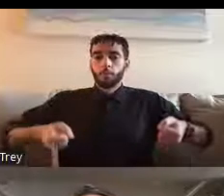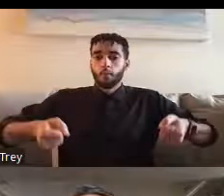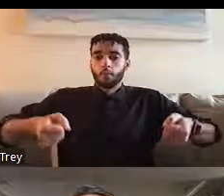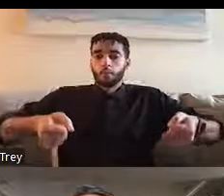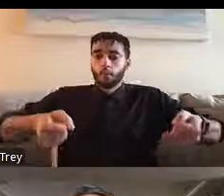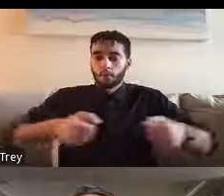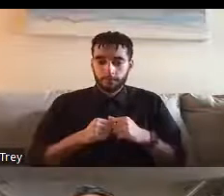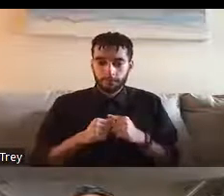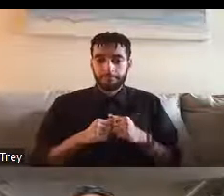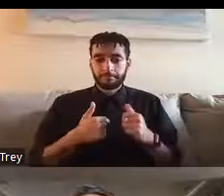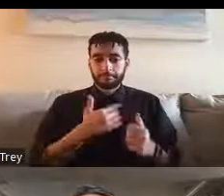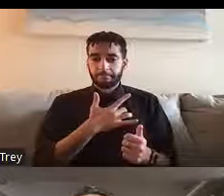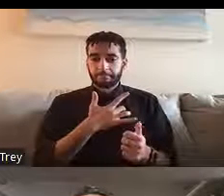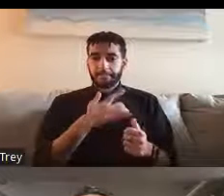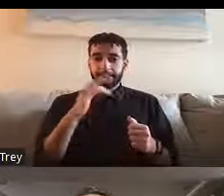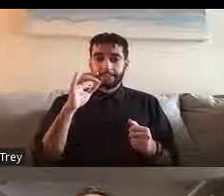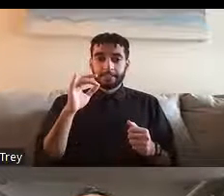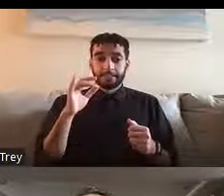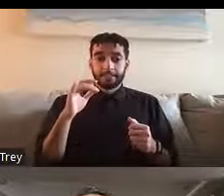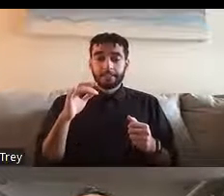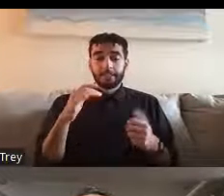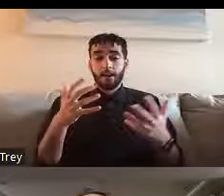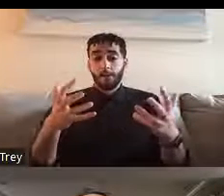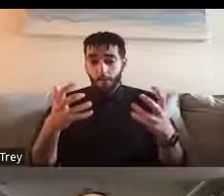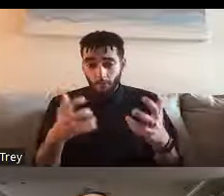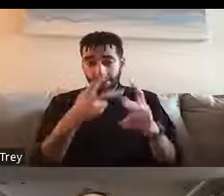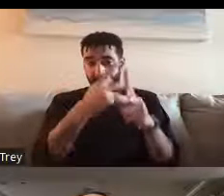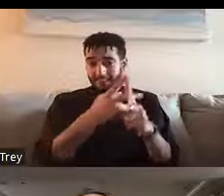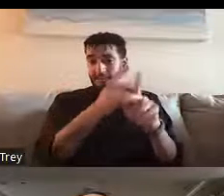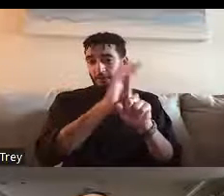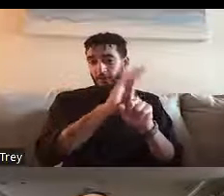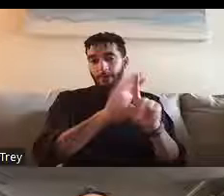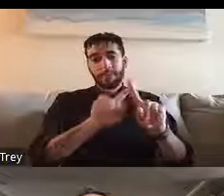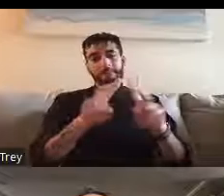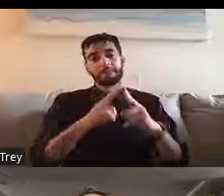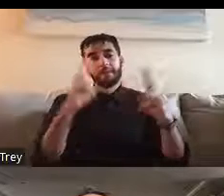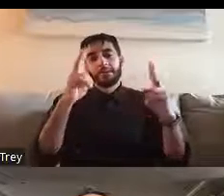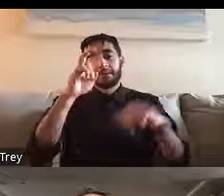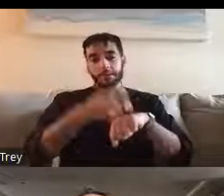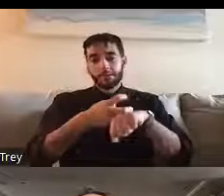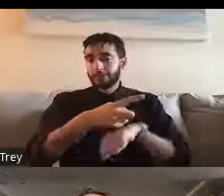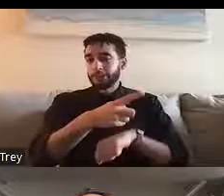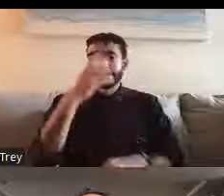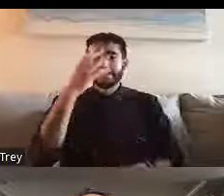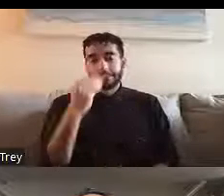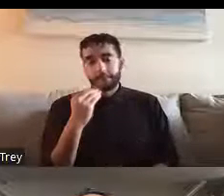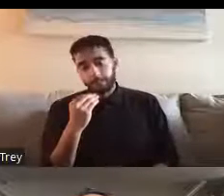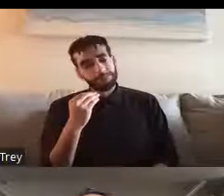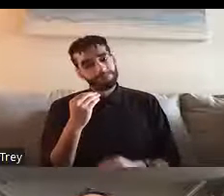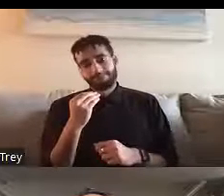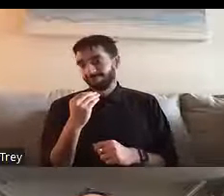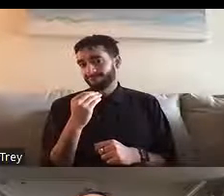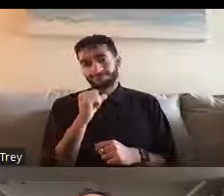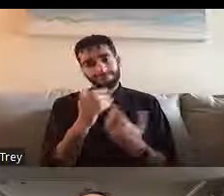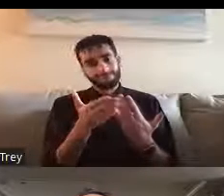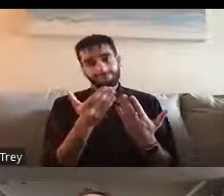be available to care her, but it is very hard because she doesn't sleep well, waking up every 1